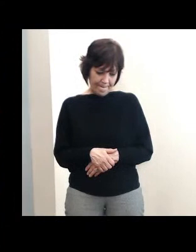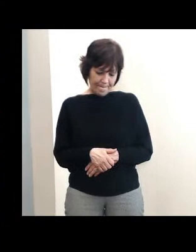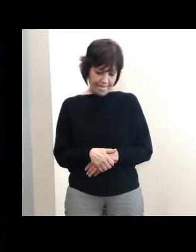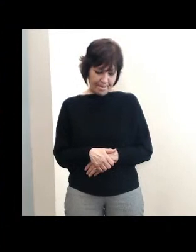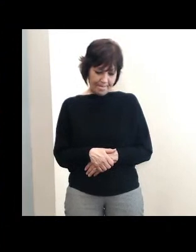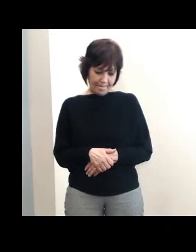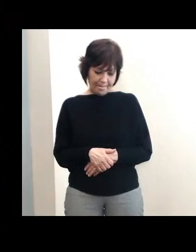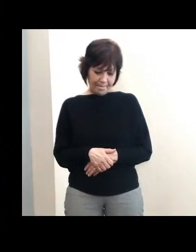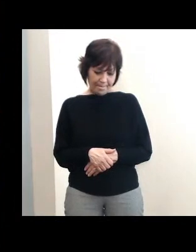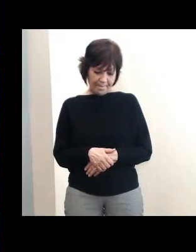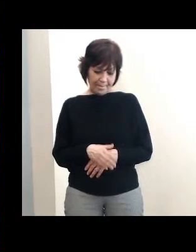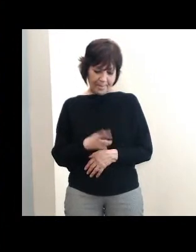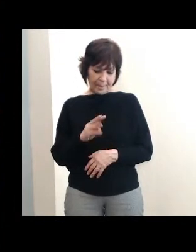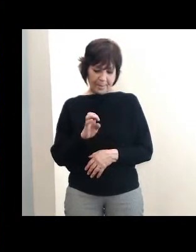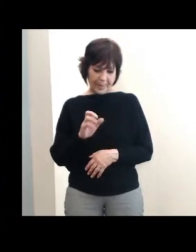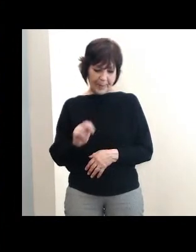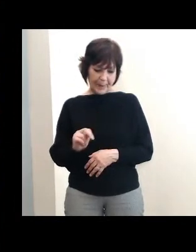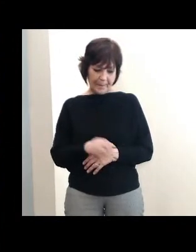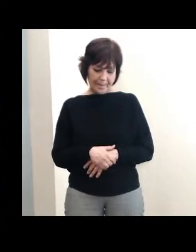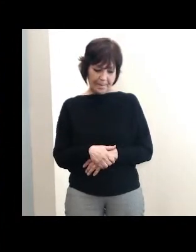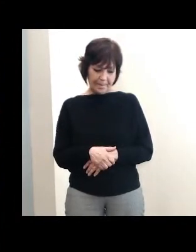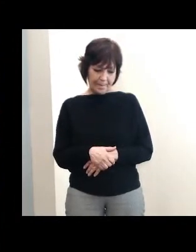If not, WBEN.